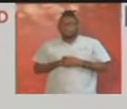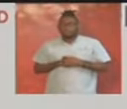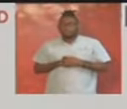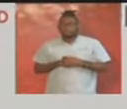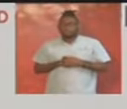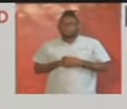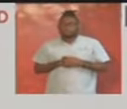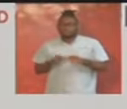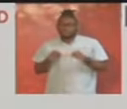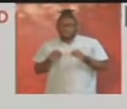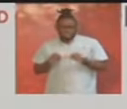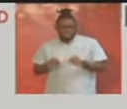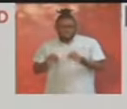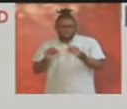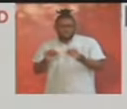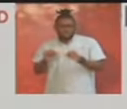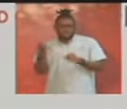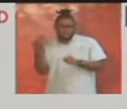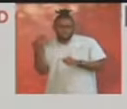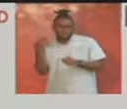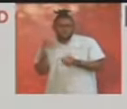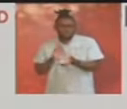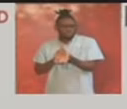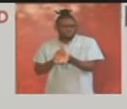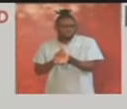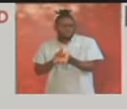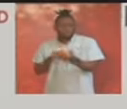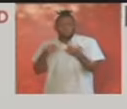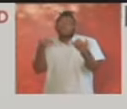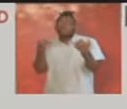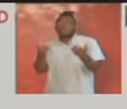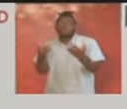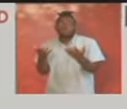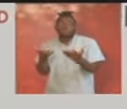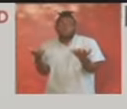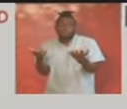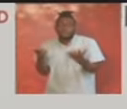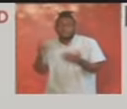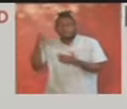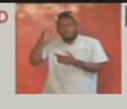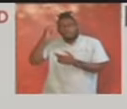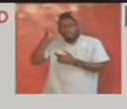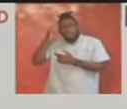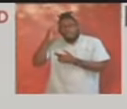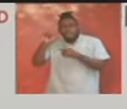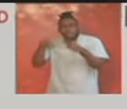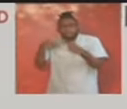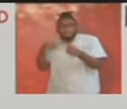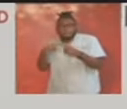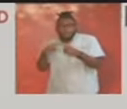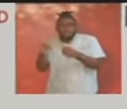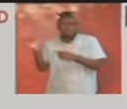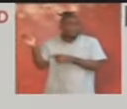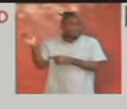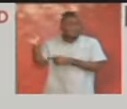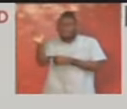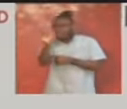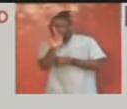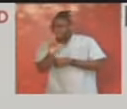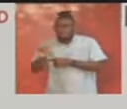We are looking at this point in time at the distribution of the active cases that had just been described